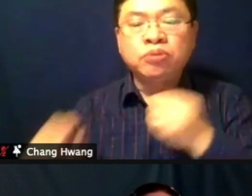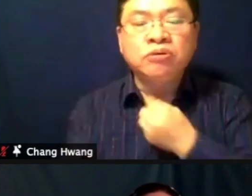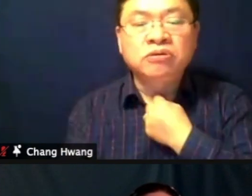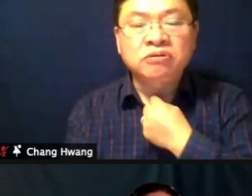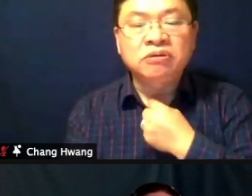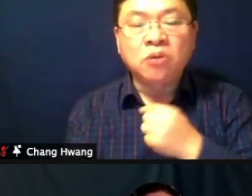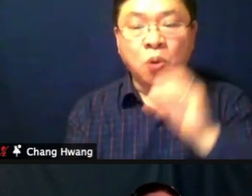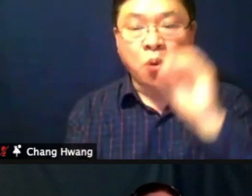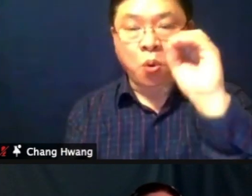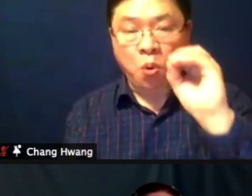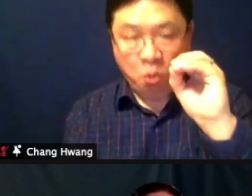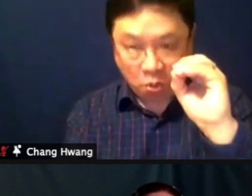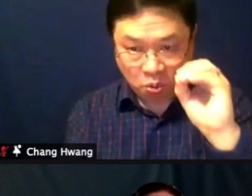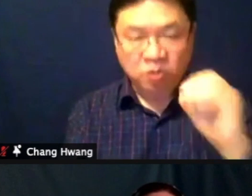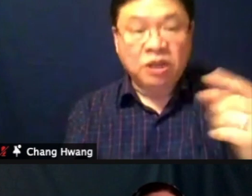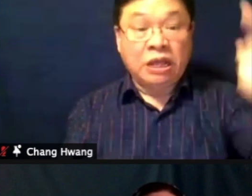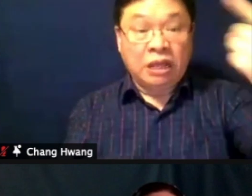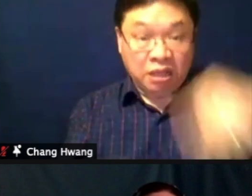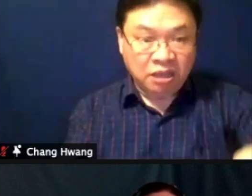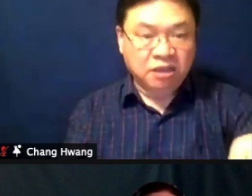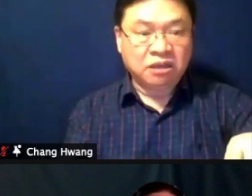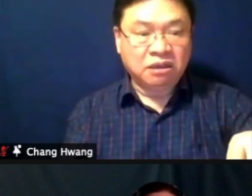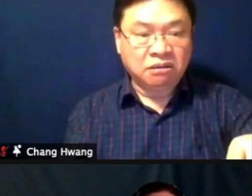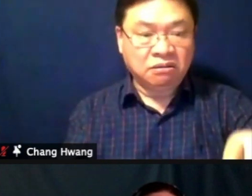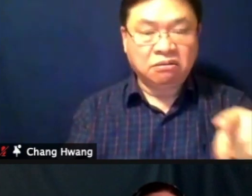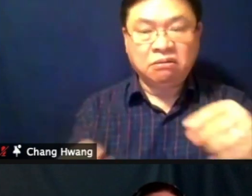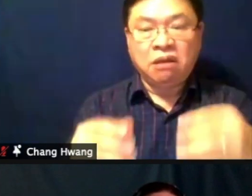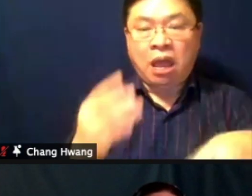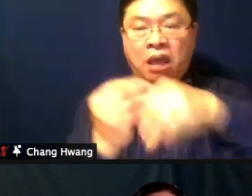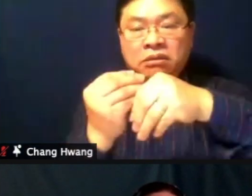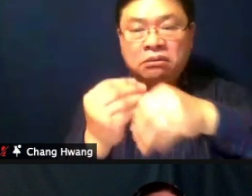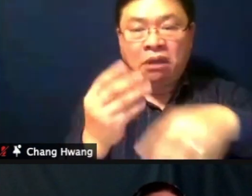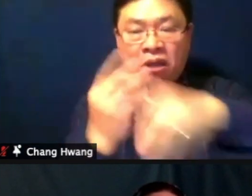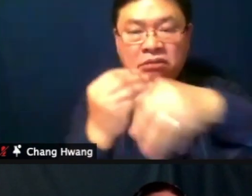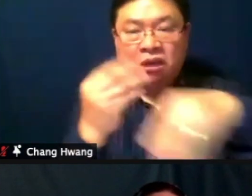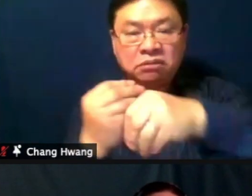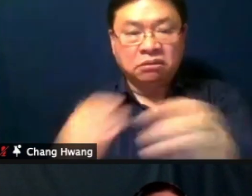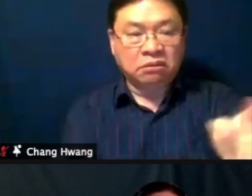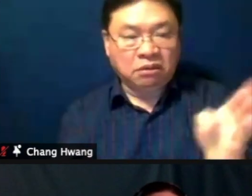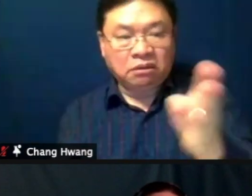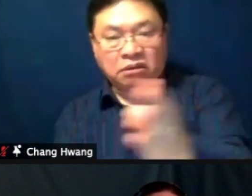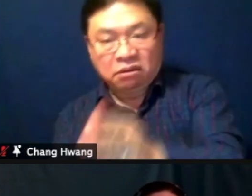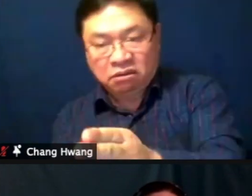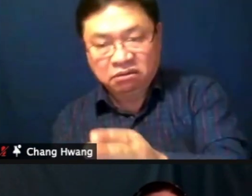and then N, that Ng sound happens in the throat, right? So that's why that's shaped the way that it is in